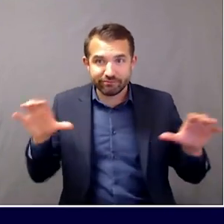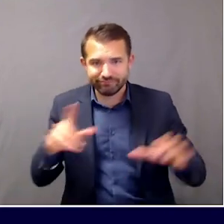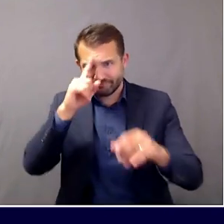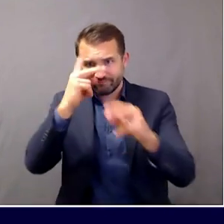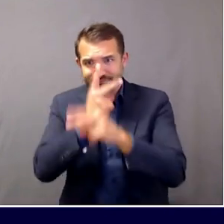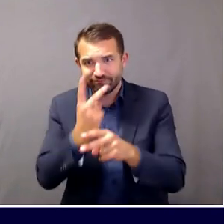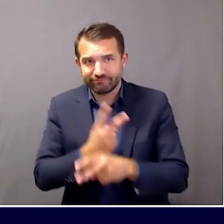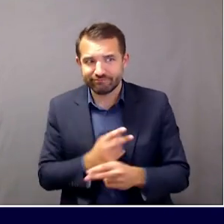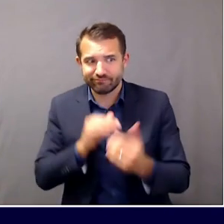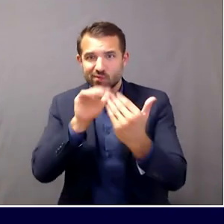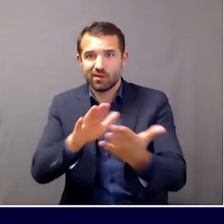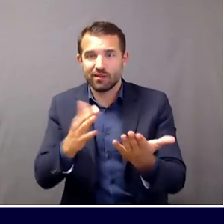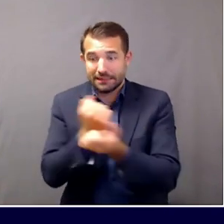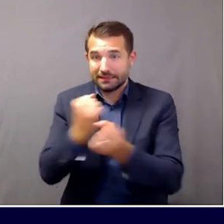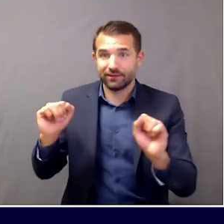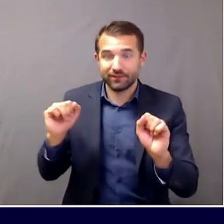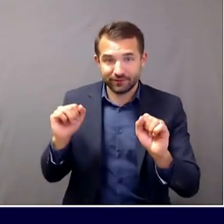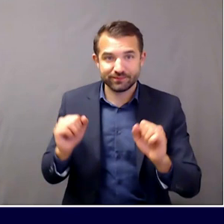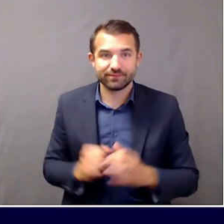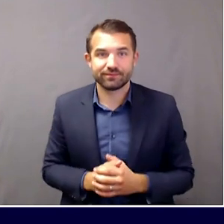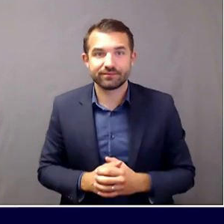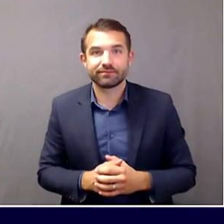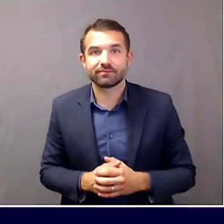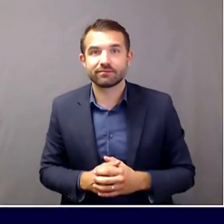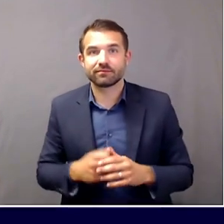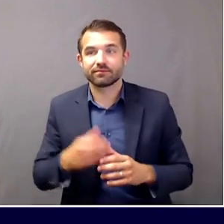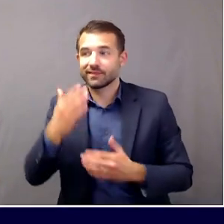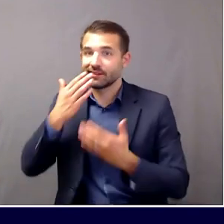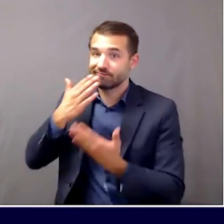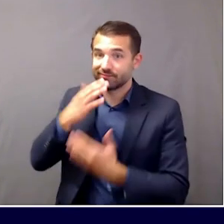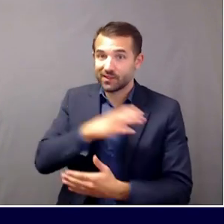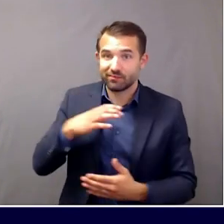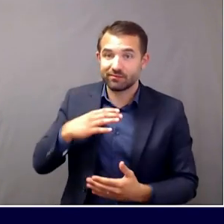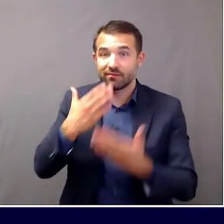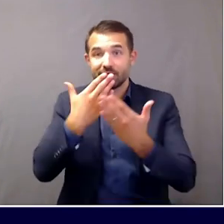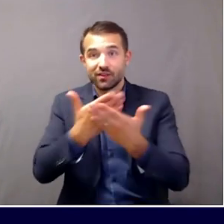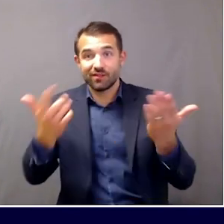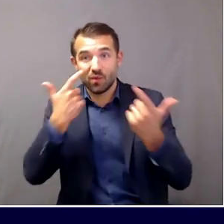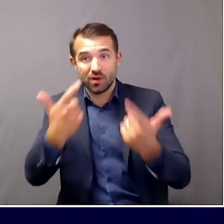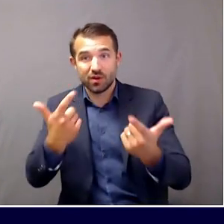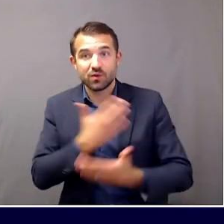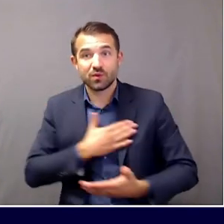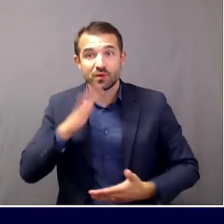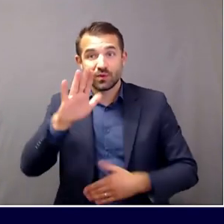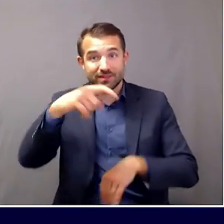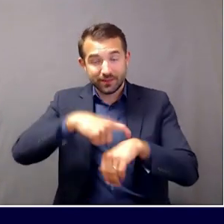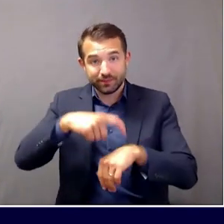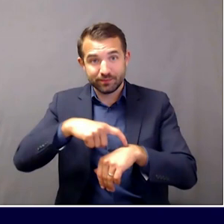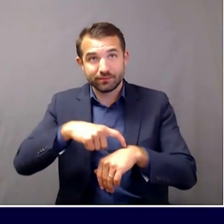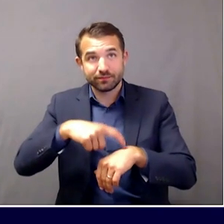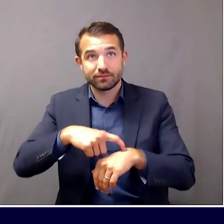safely. Thank you, Commissioner. Thank you all for joining us this afternoon. We appreciate your time. As always, please be